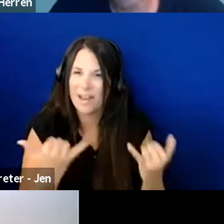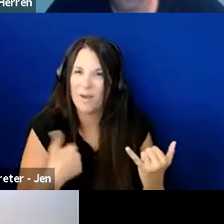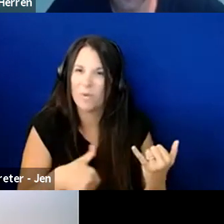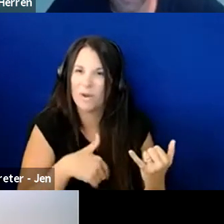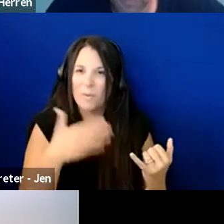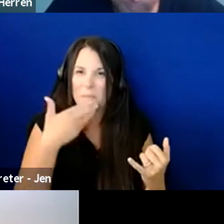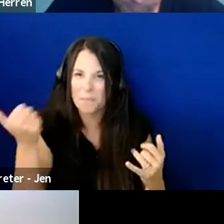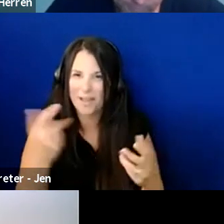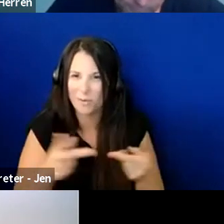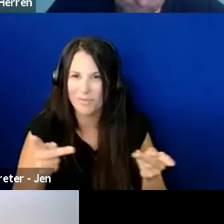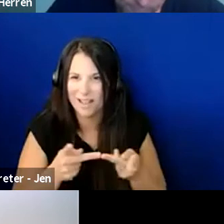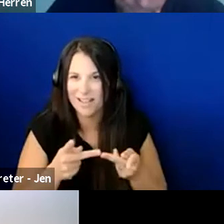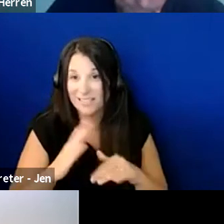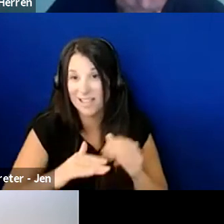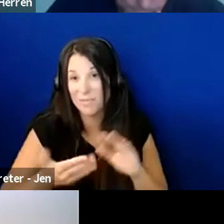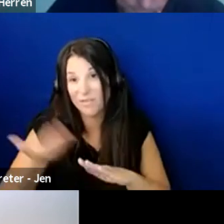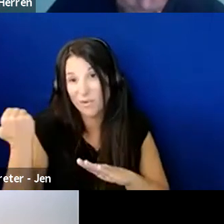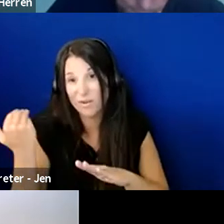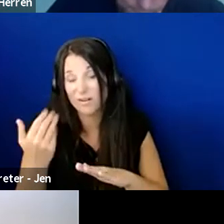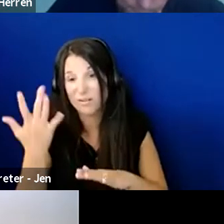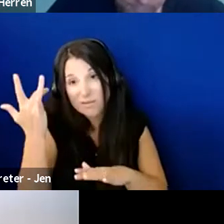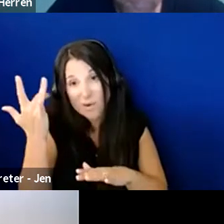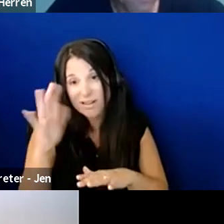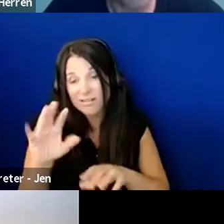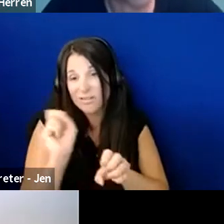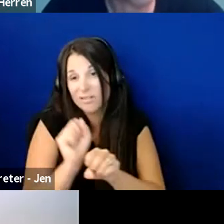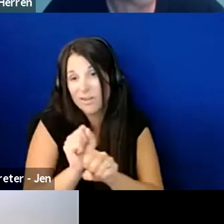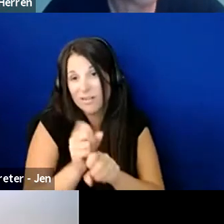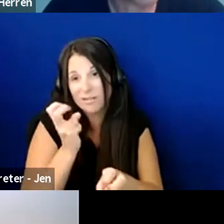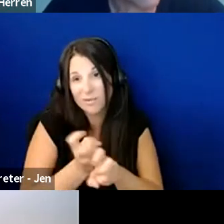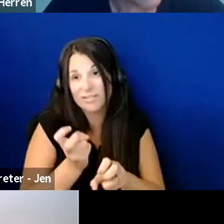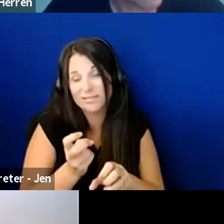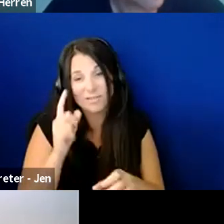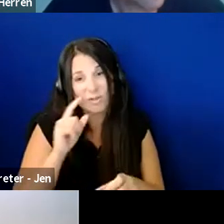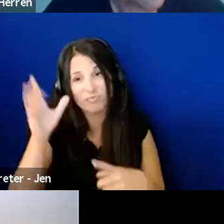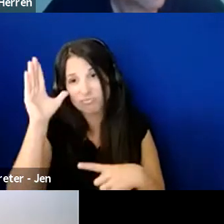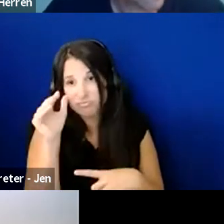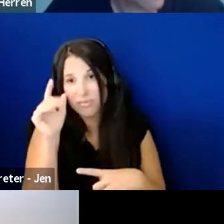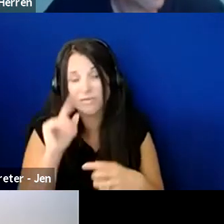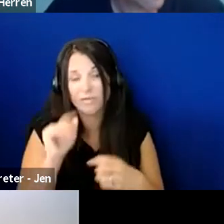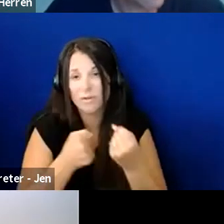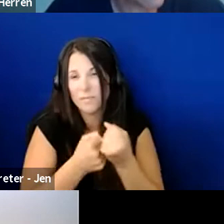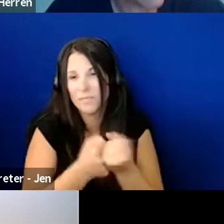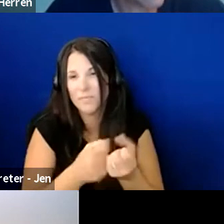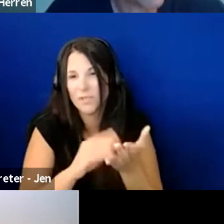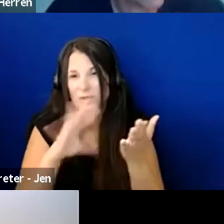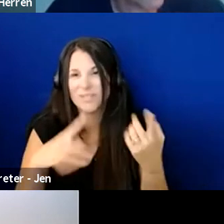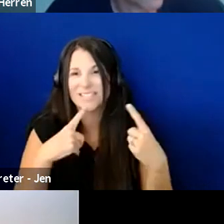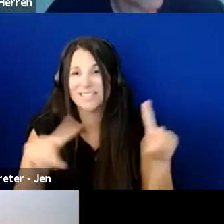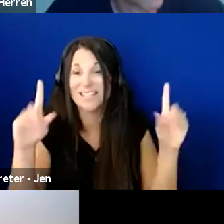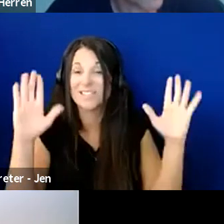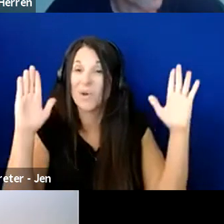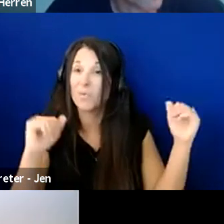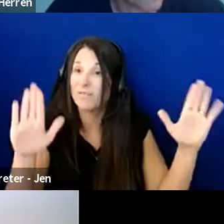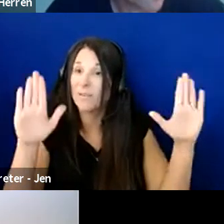before, and that's because of your hard work and dedication to student success. And so I just hope that you have a wonderful